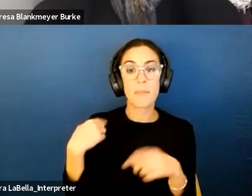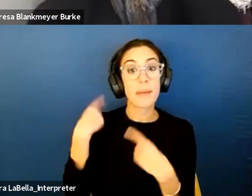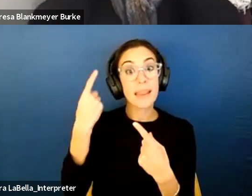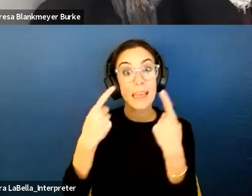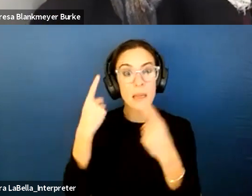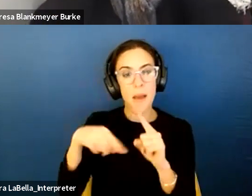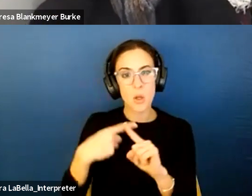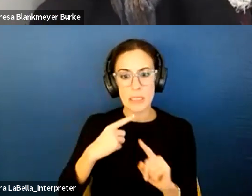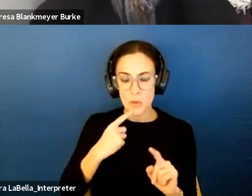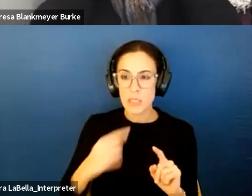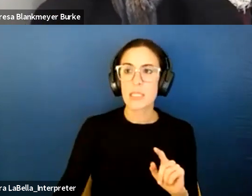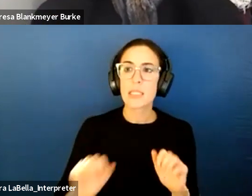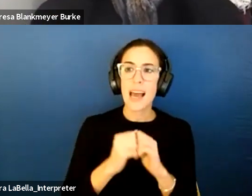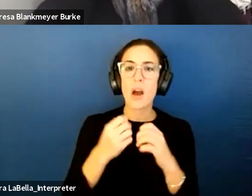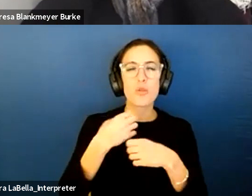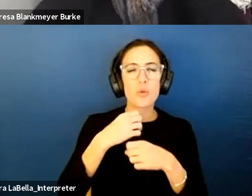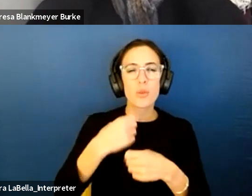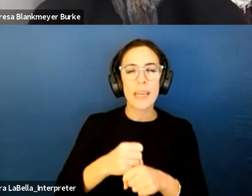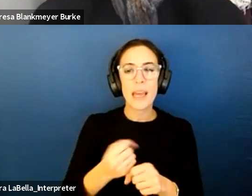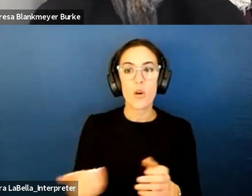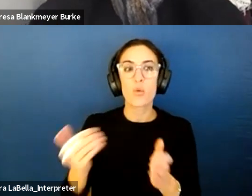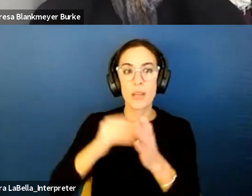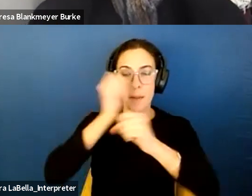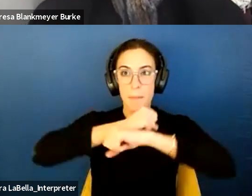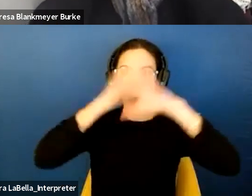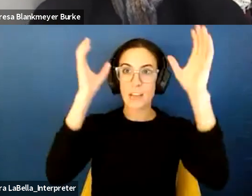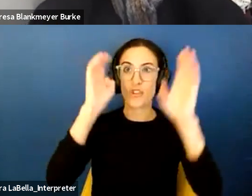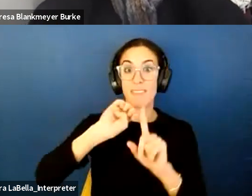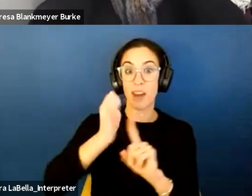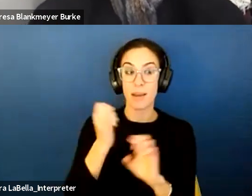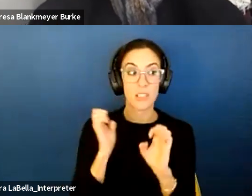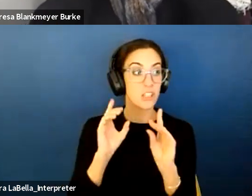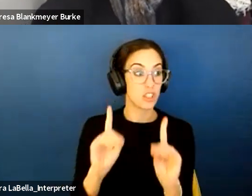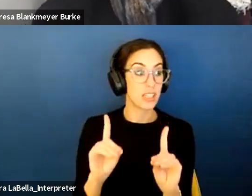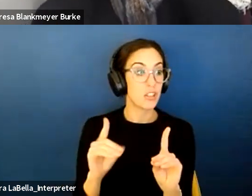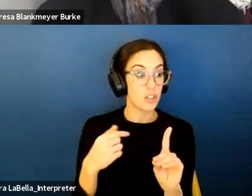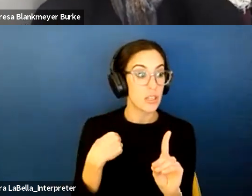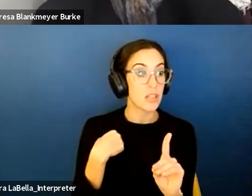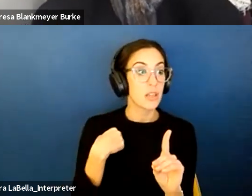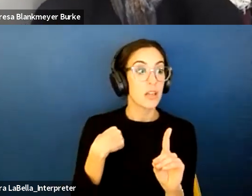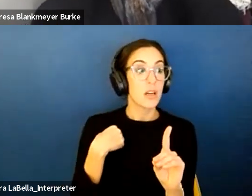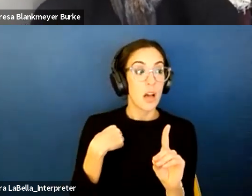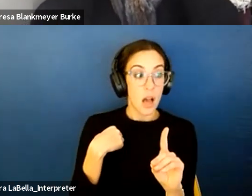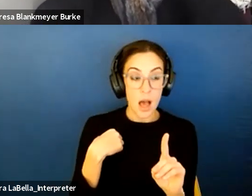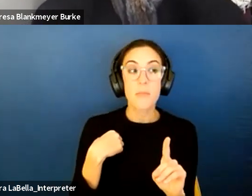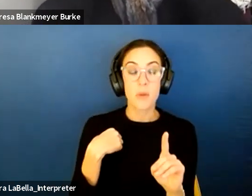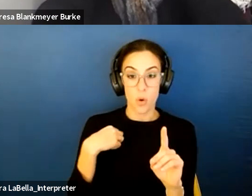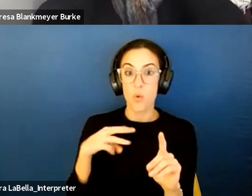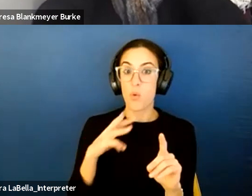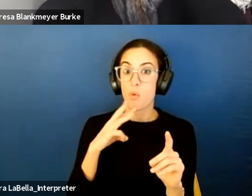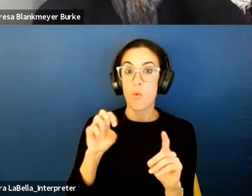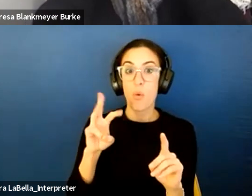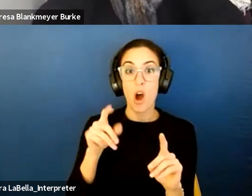create, reimagine environmental education, and what sort of envisioning are watershed coalitions where school